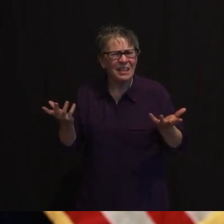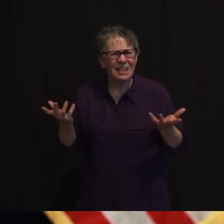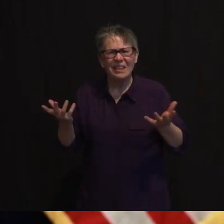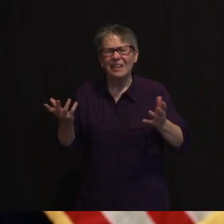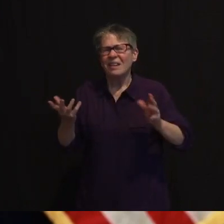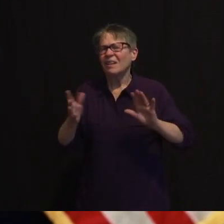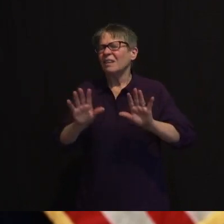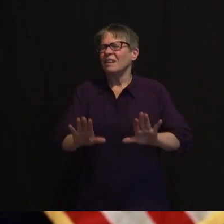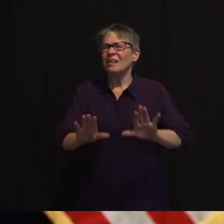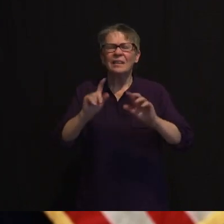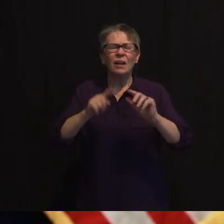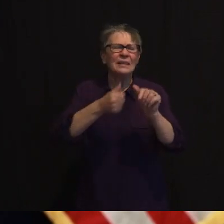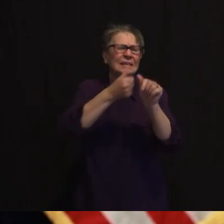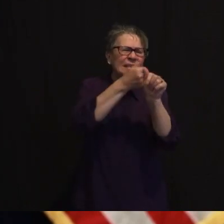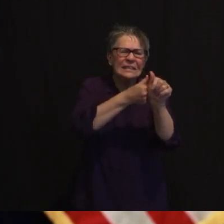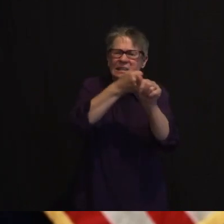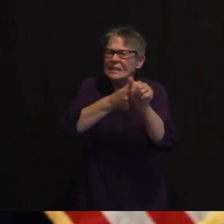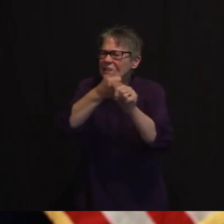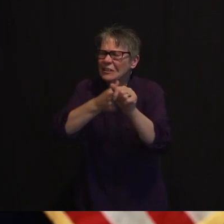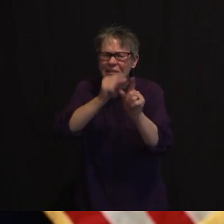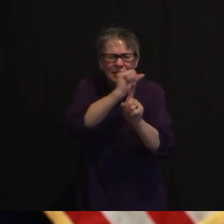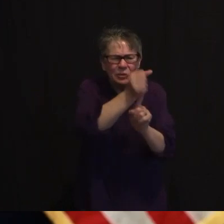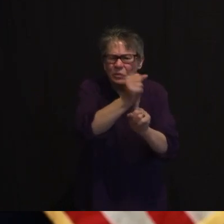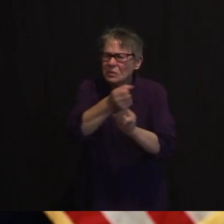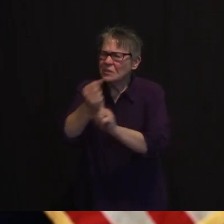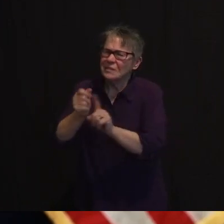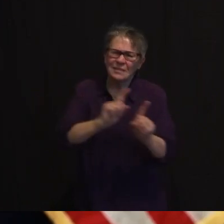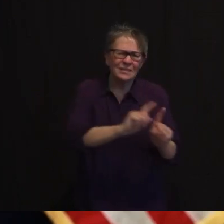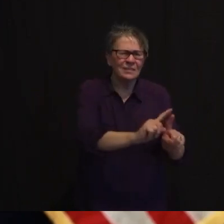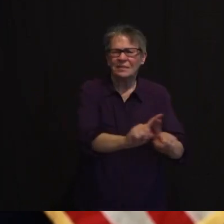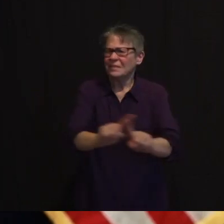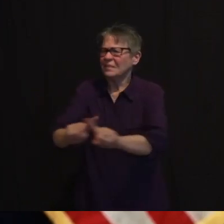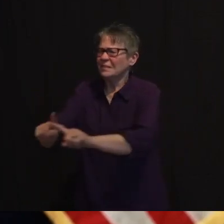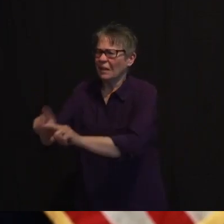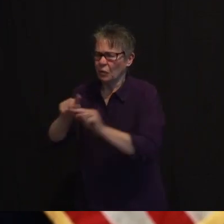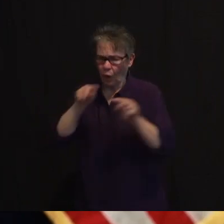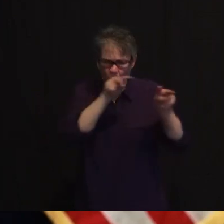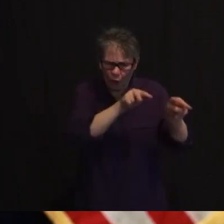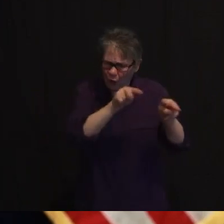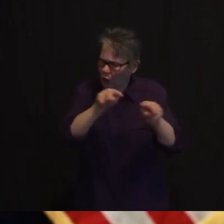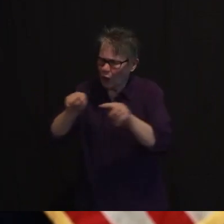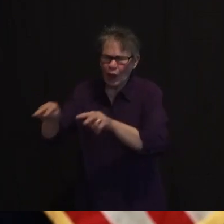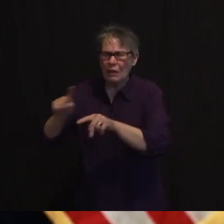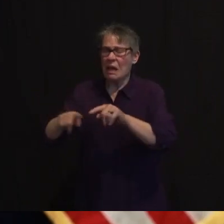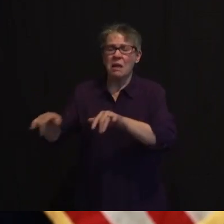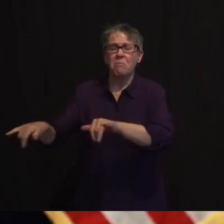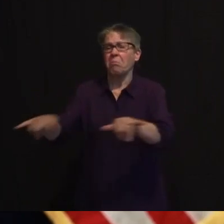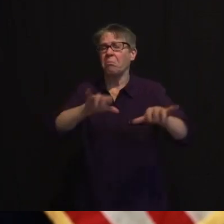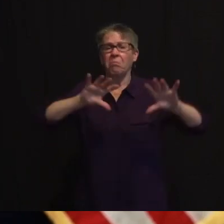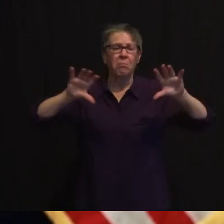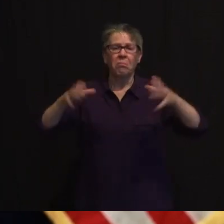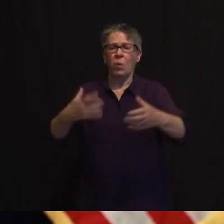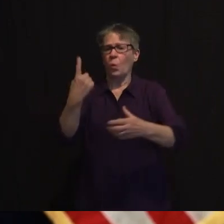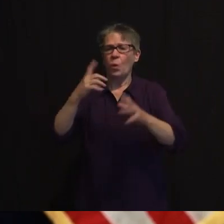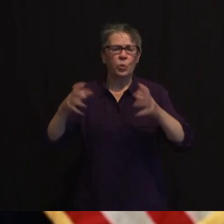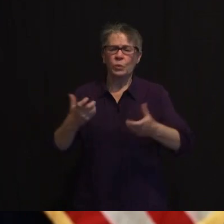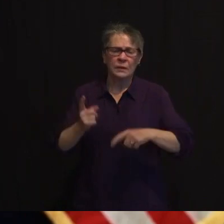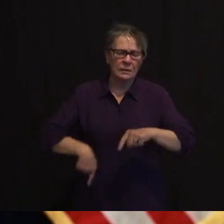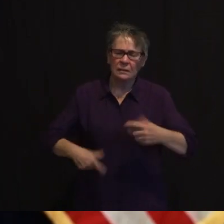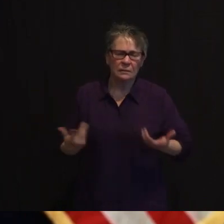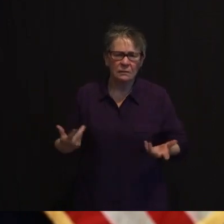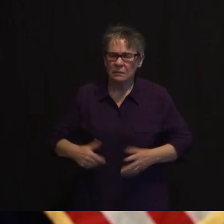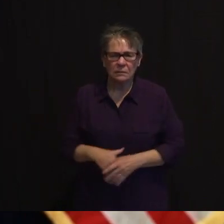specificity than I can, we have to try to avoid a second surge at all costs. And I think, and we haven't said this in a few days, but may